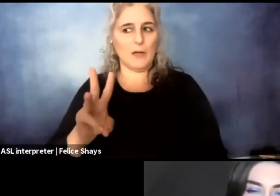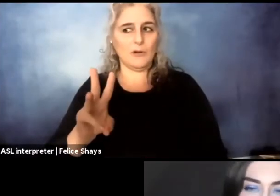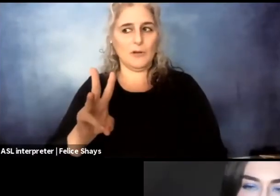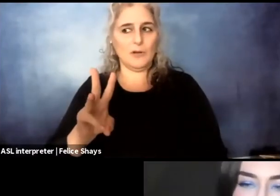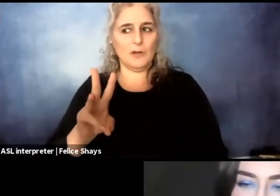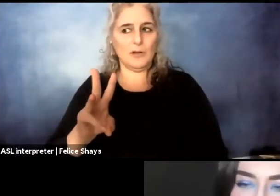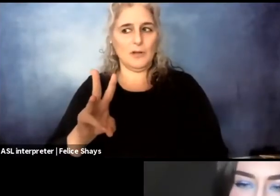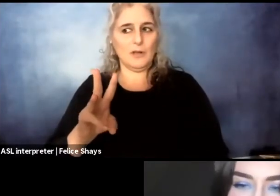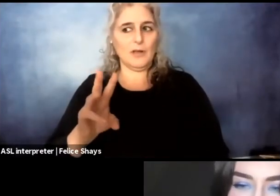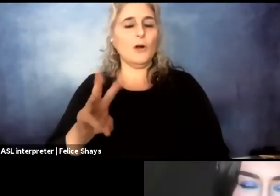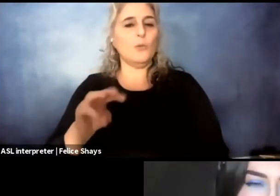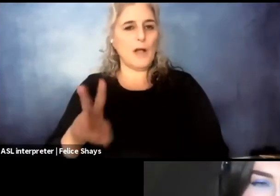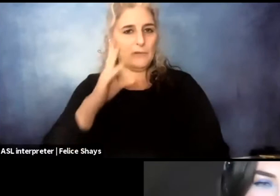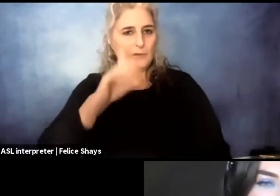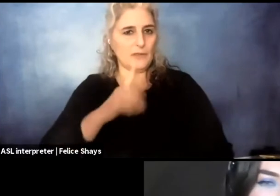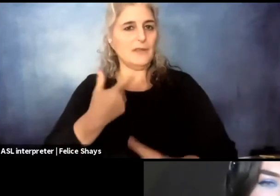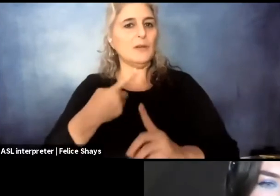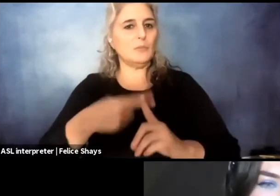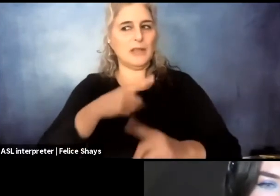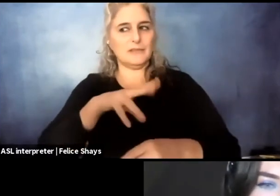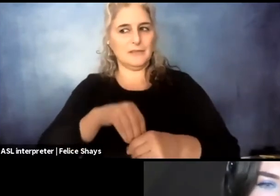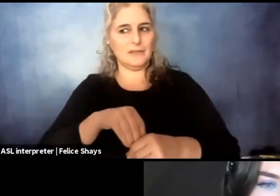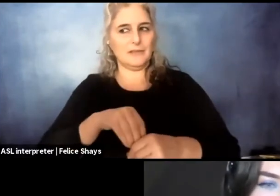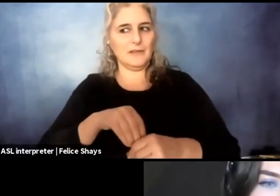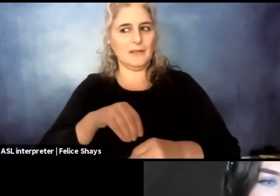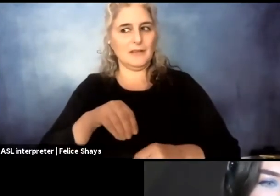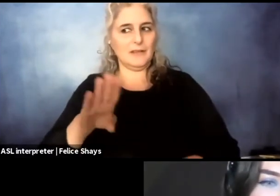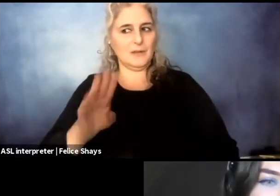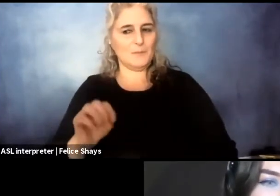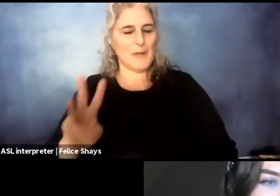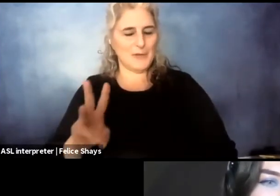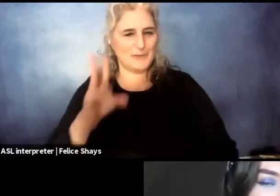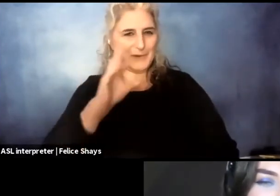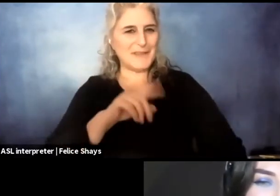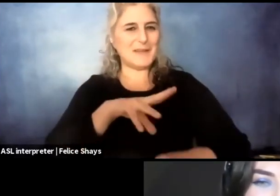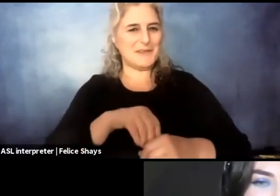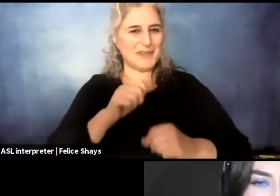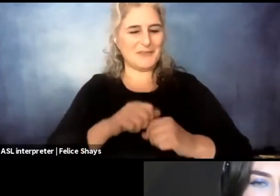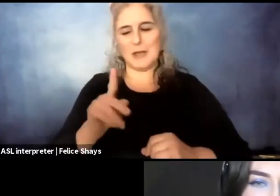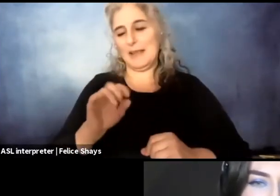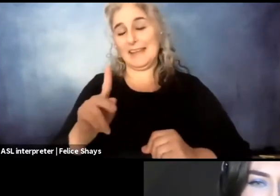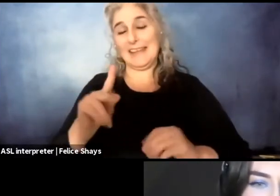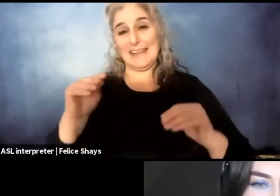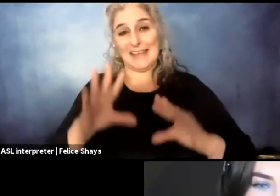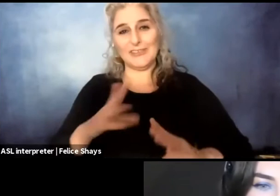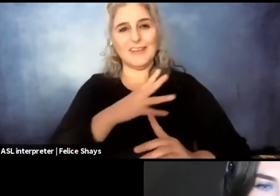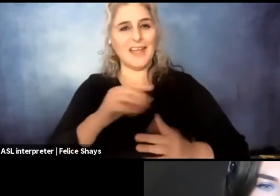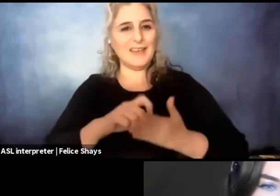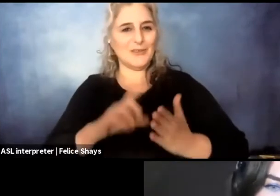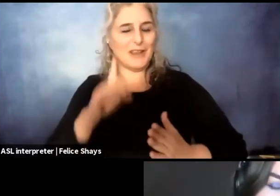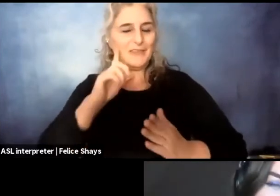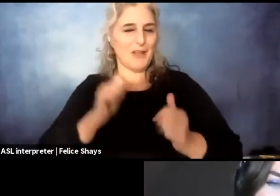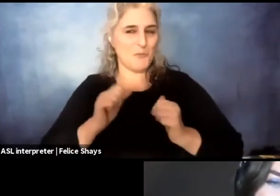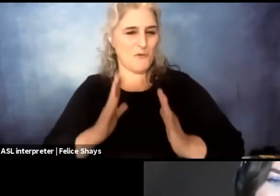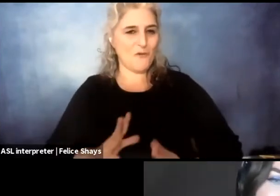director of the Sex Workers Project at the Urban Justice Center, kink educator, writer, and performer in the sex